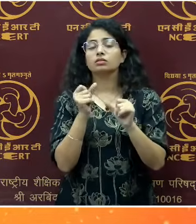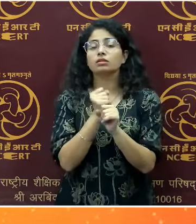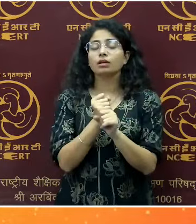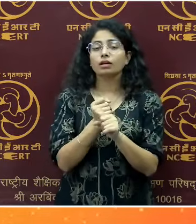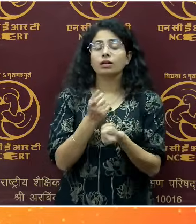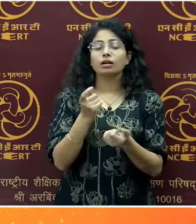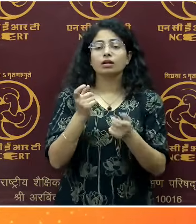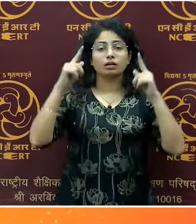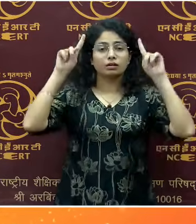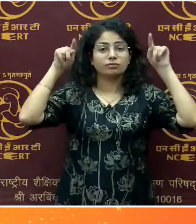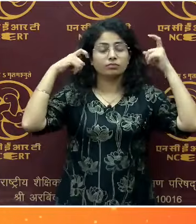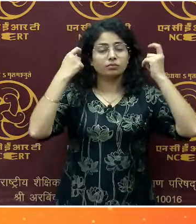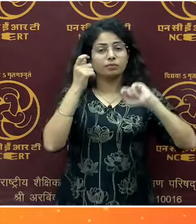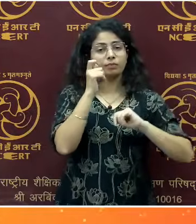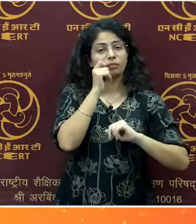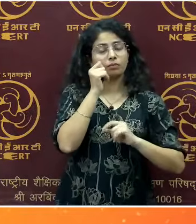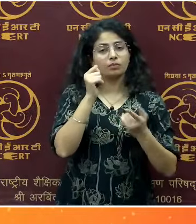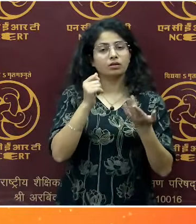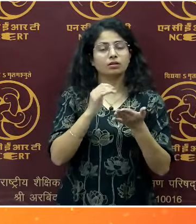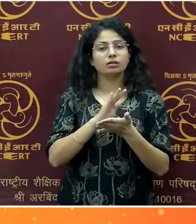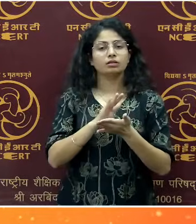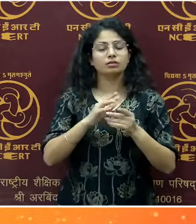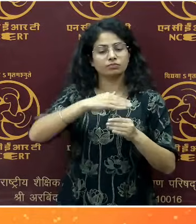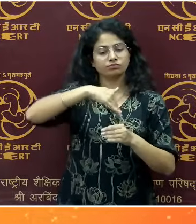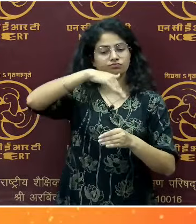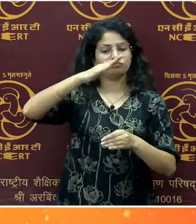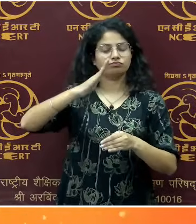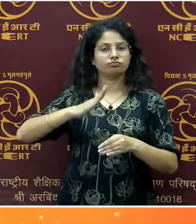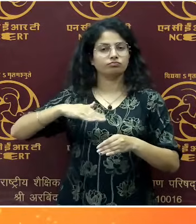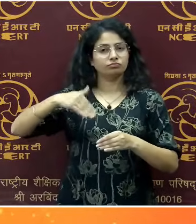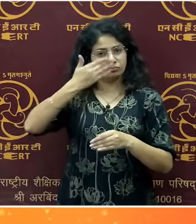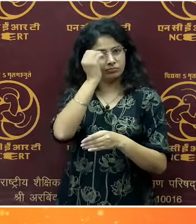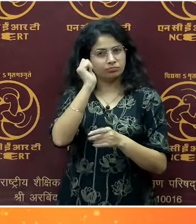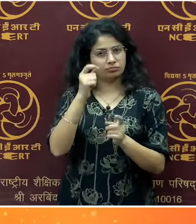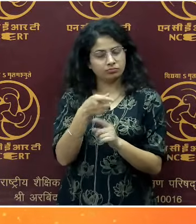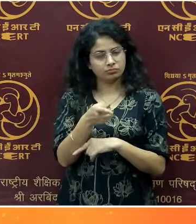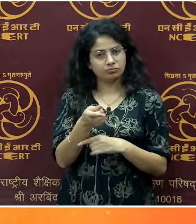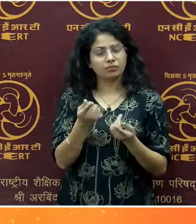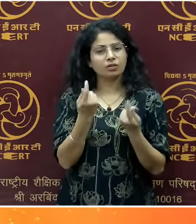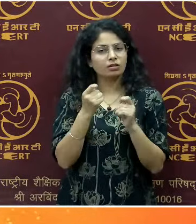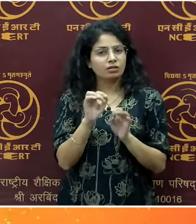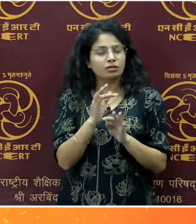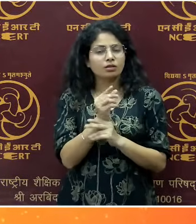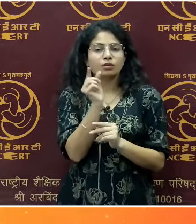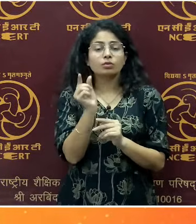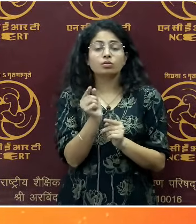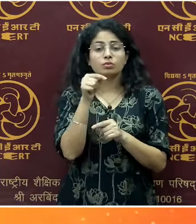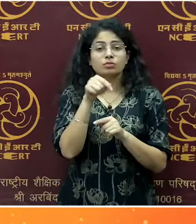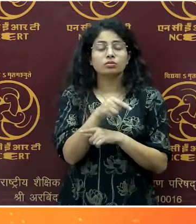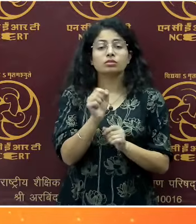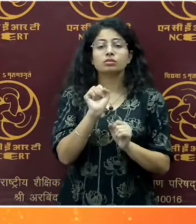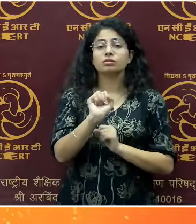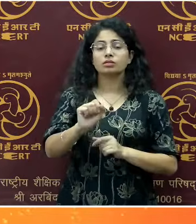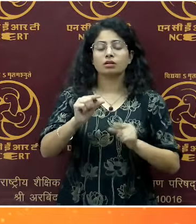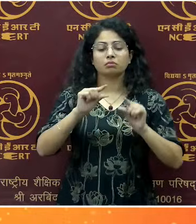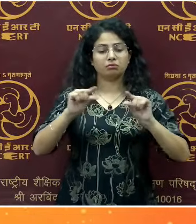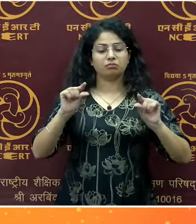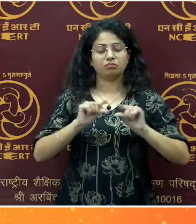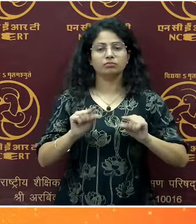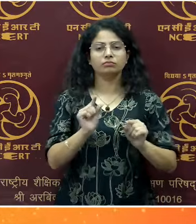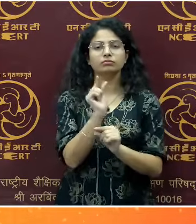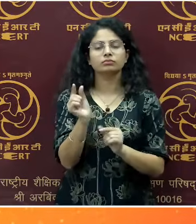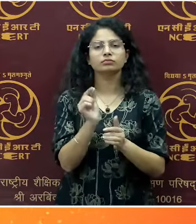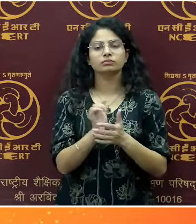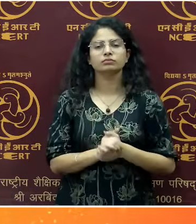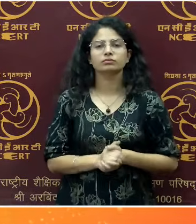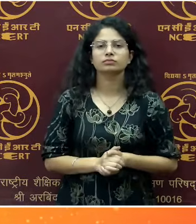deer. Hillock, the small hill which was there. You remember the hillock. You also try to use these words in the sentences. That's going to be